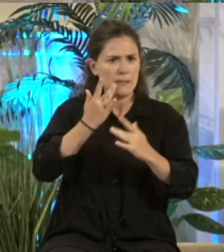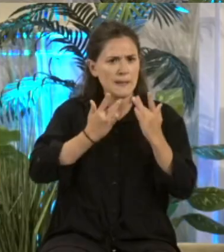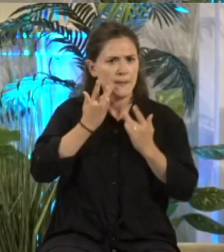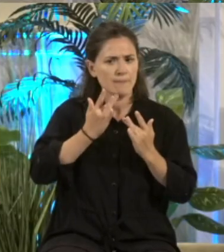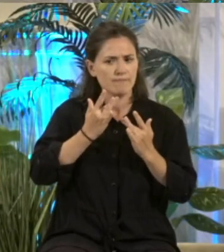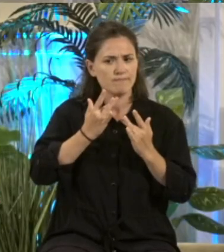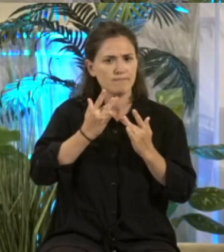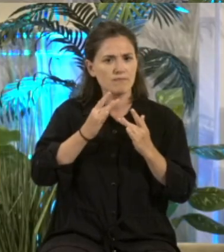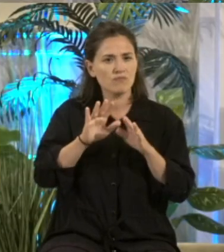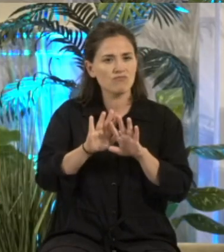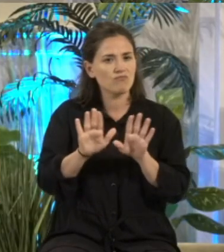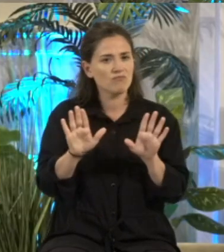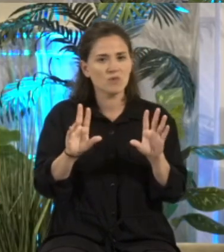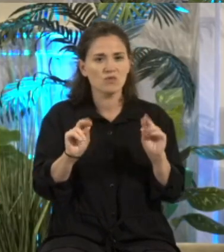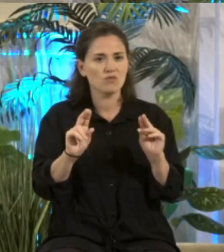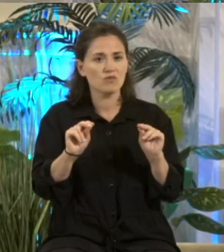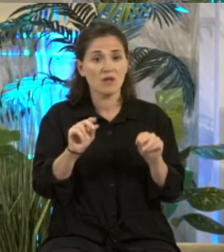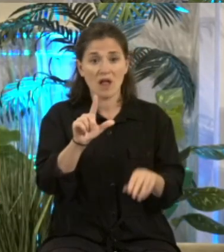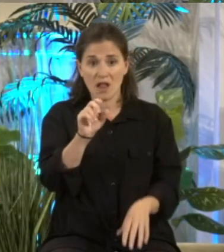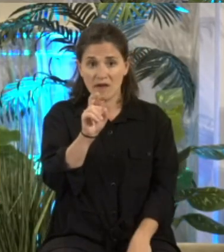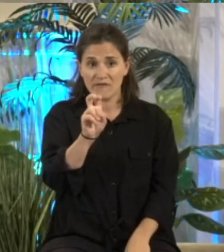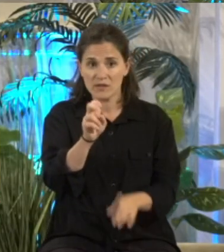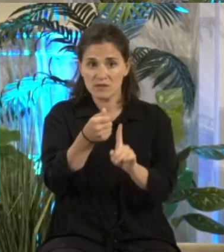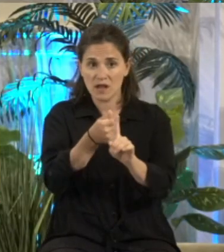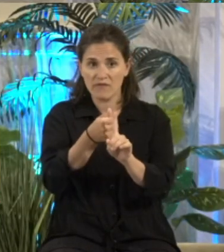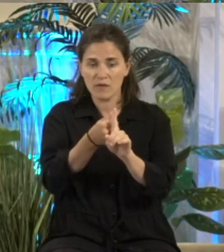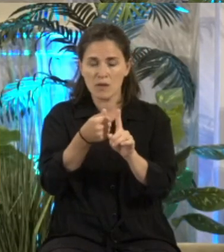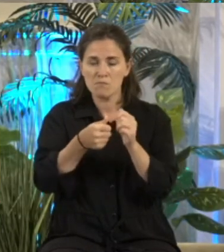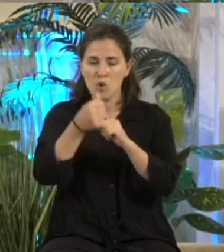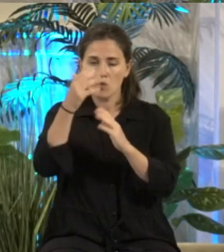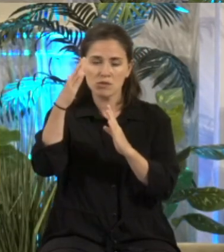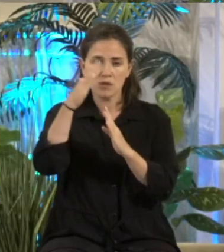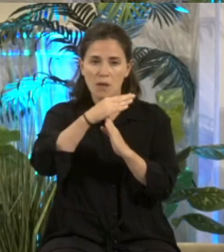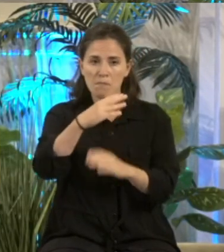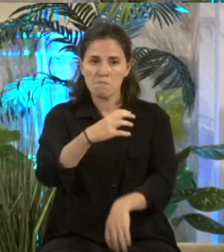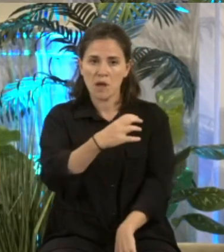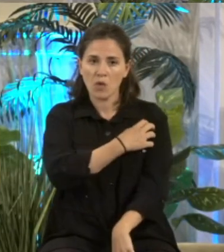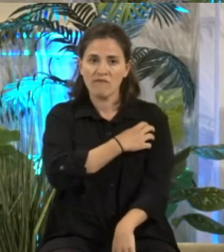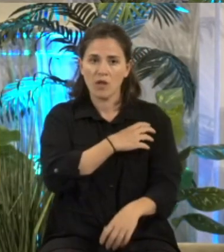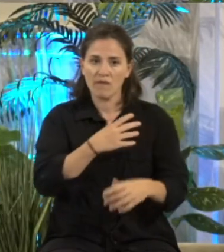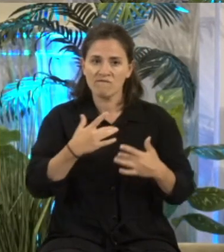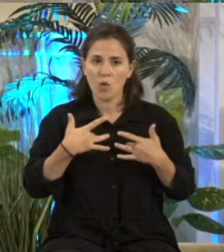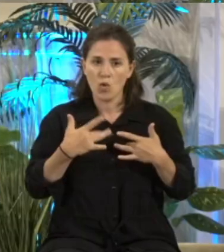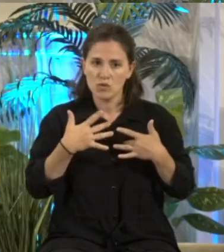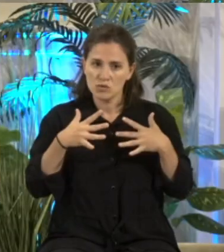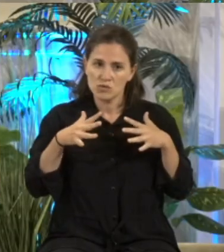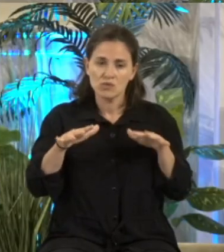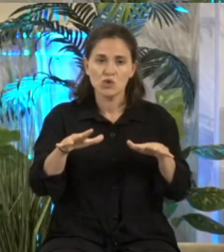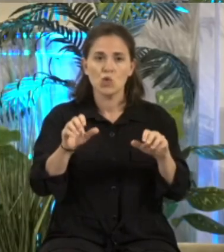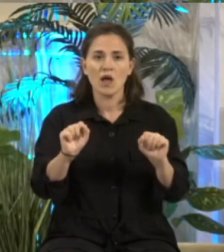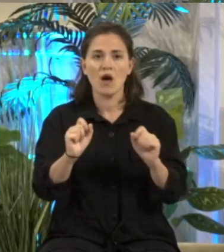this, love is the most powerful force that we can offer.